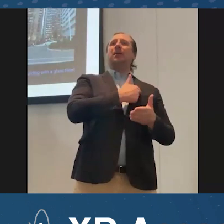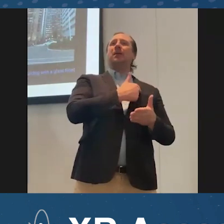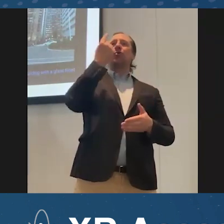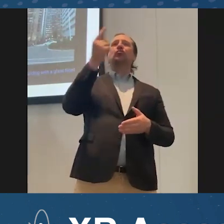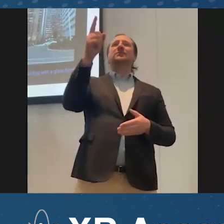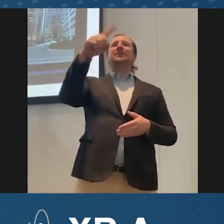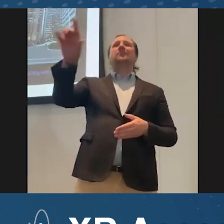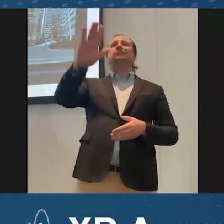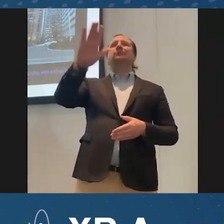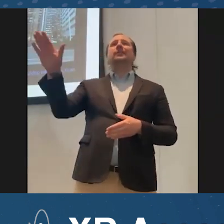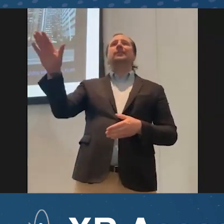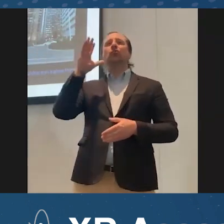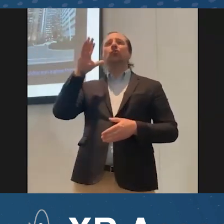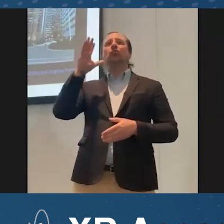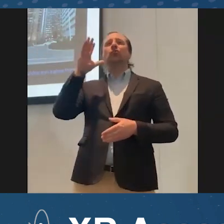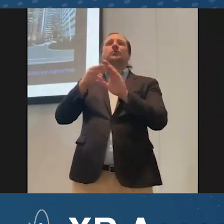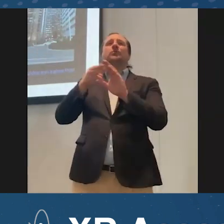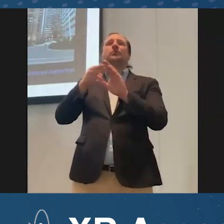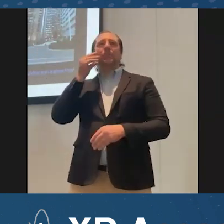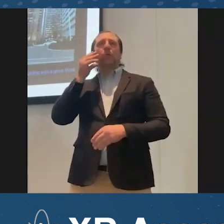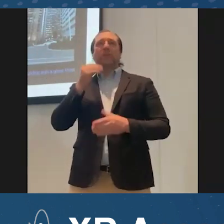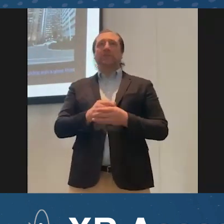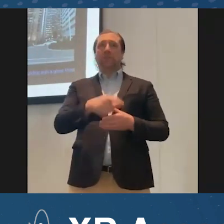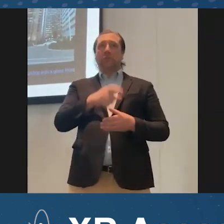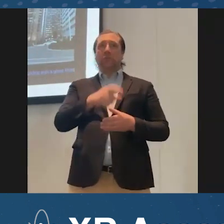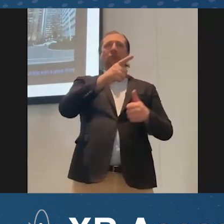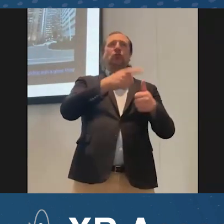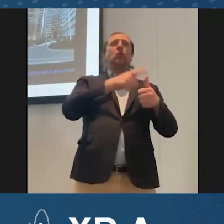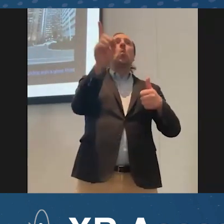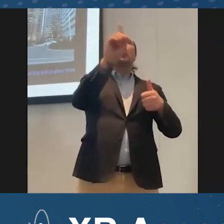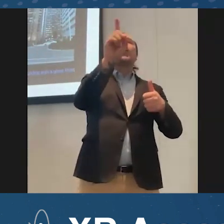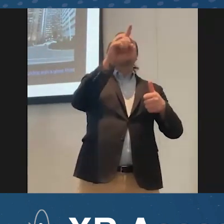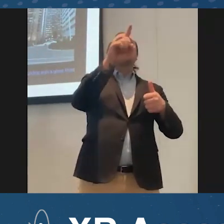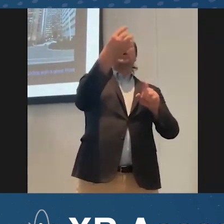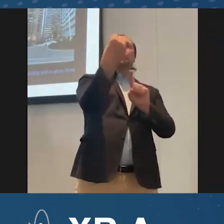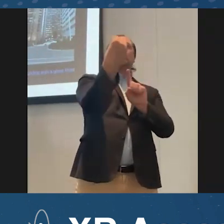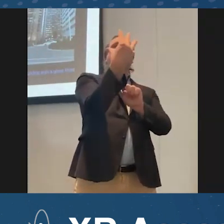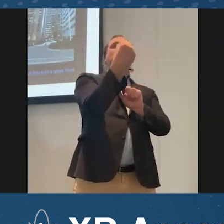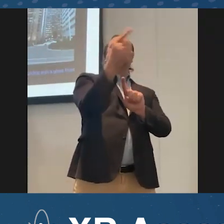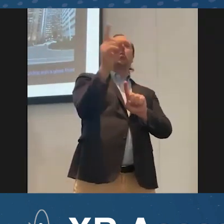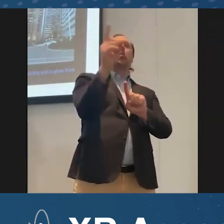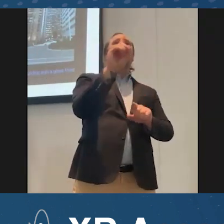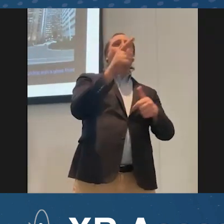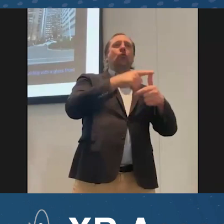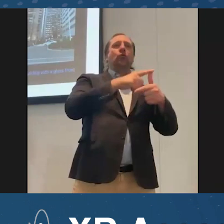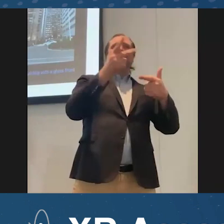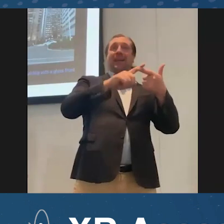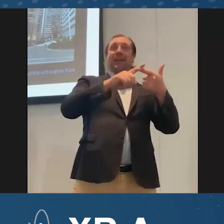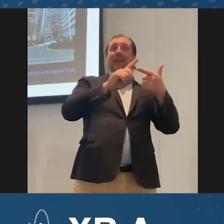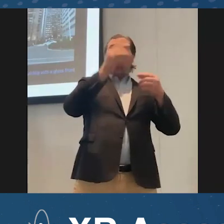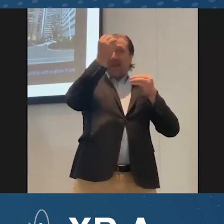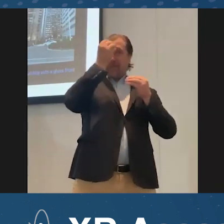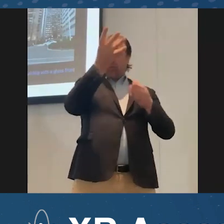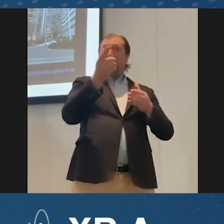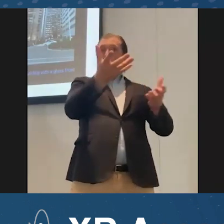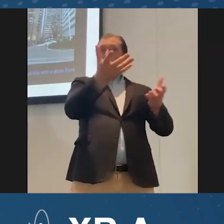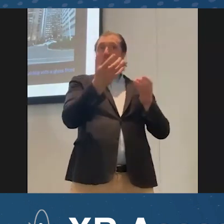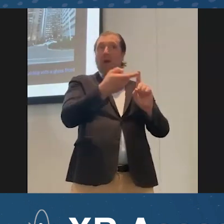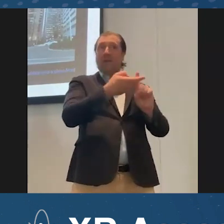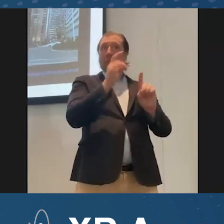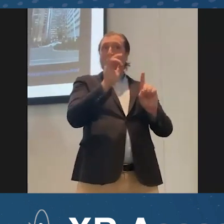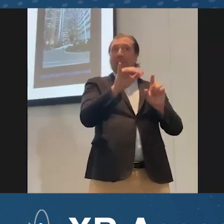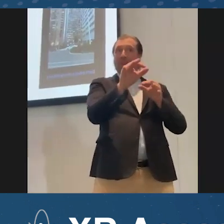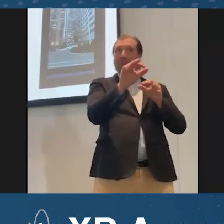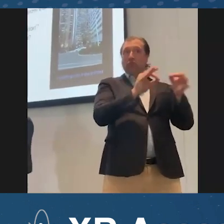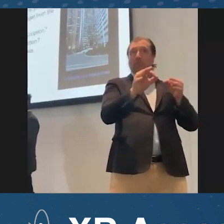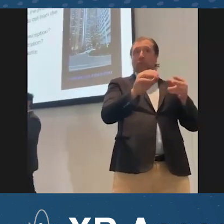cases. The questions are, where were you when you took the photo? What information did you want to get from the description? How